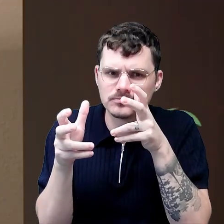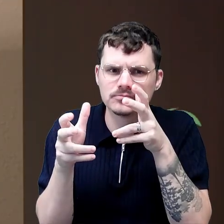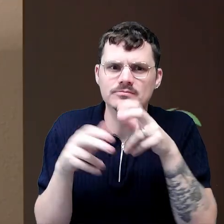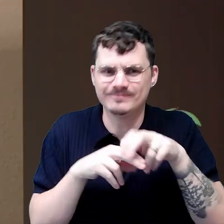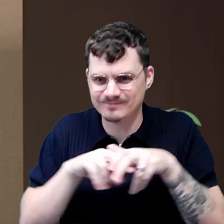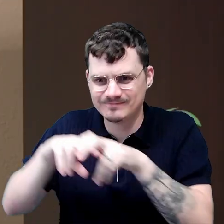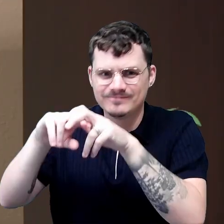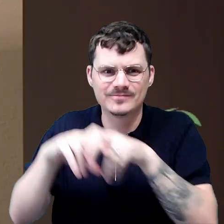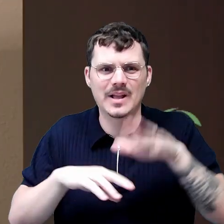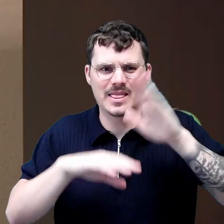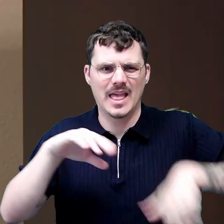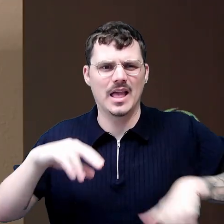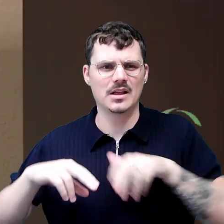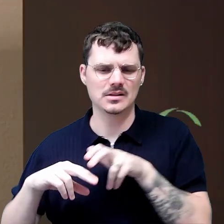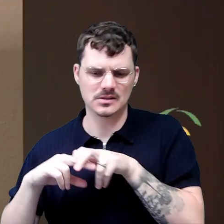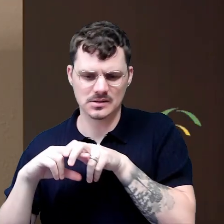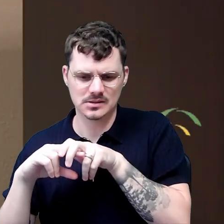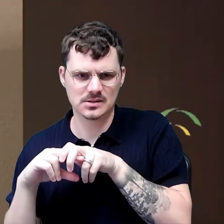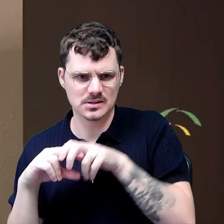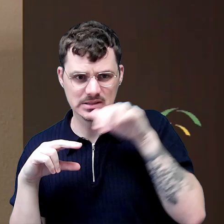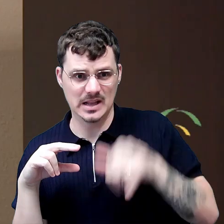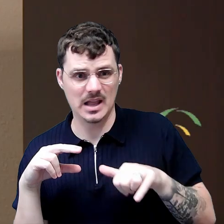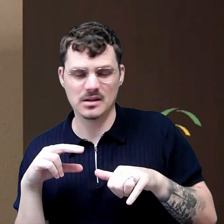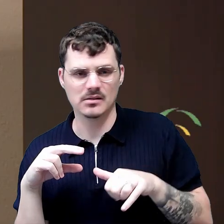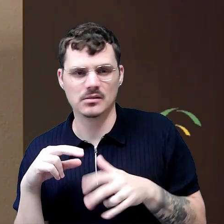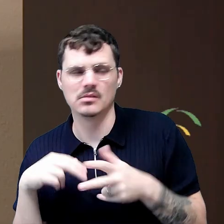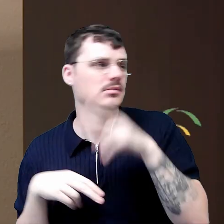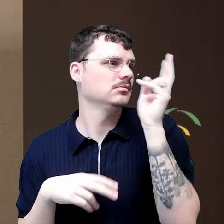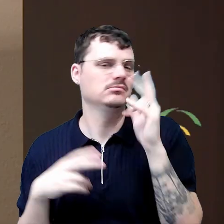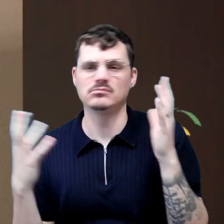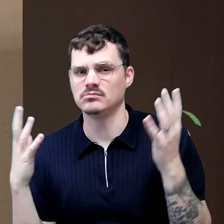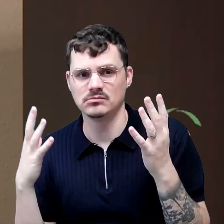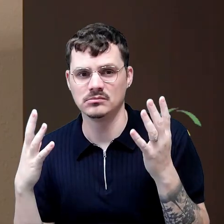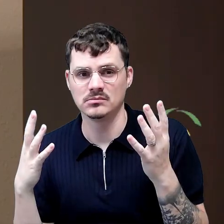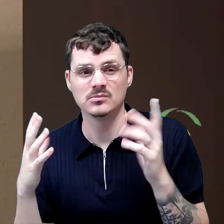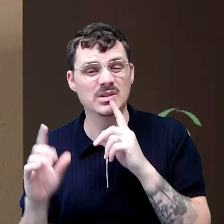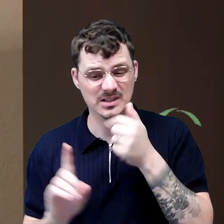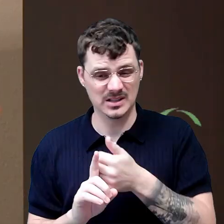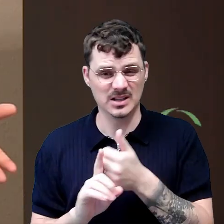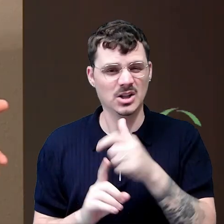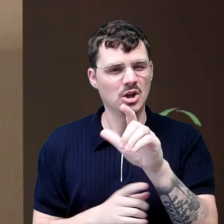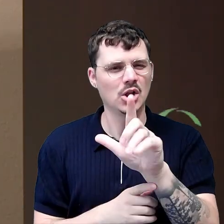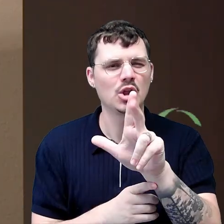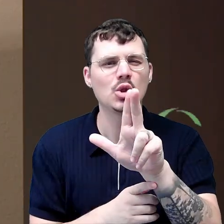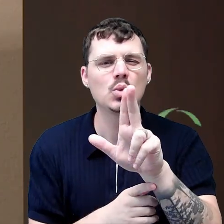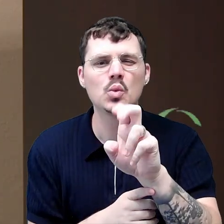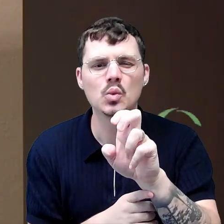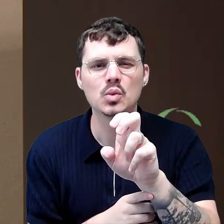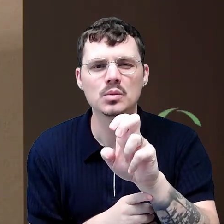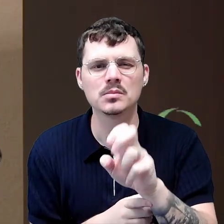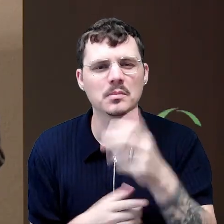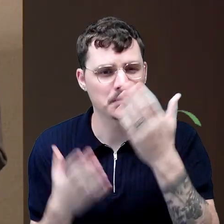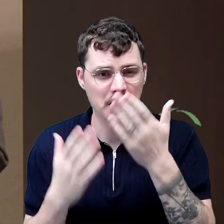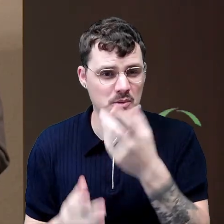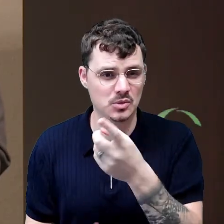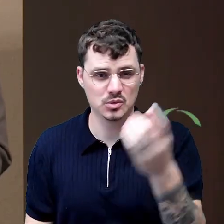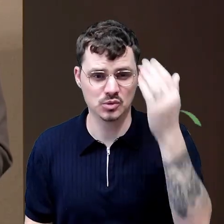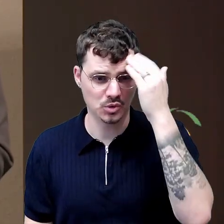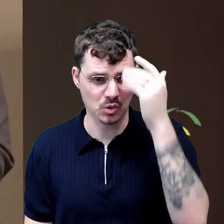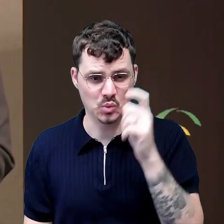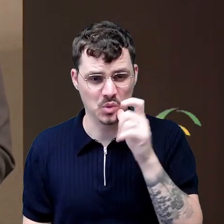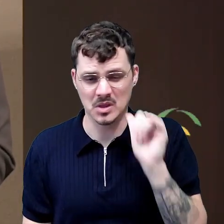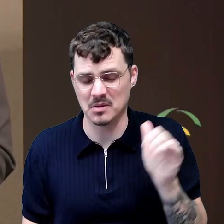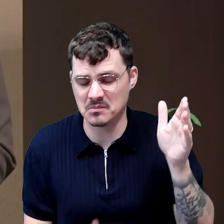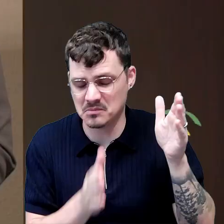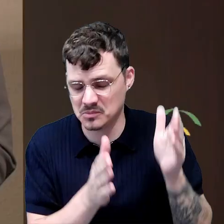still. That turns out to be important, turns out to be a clue. Oh, this fella, some of you probably know him.